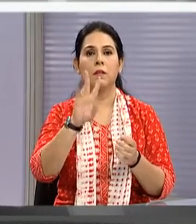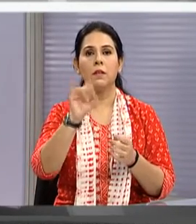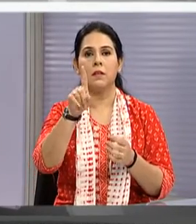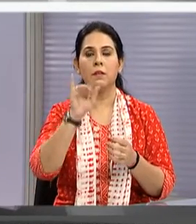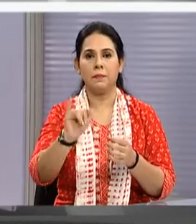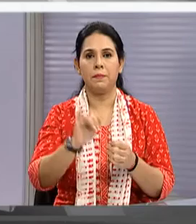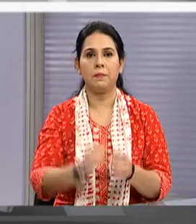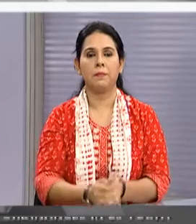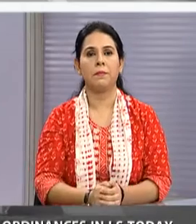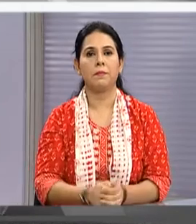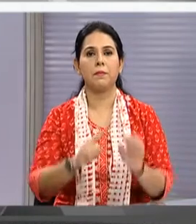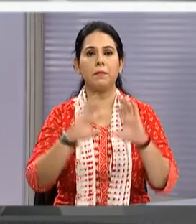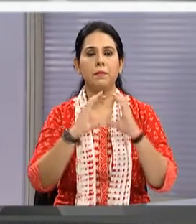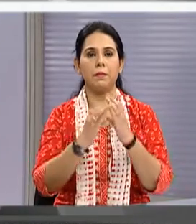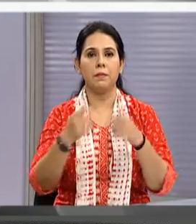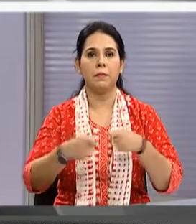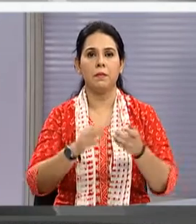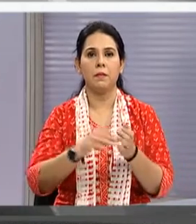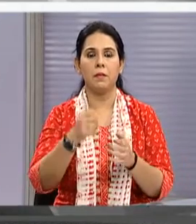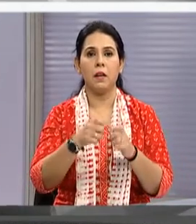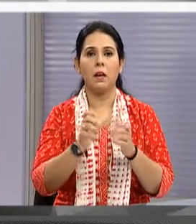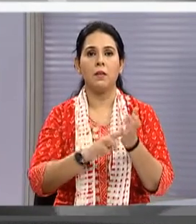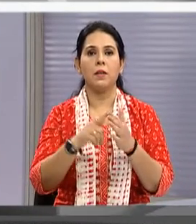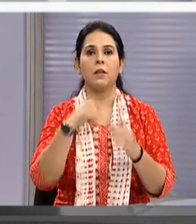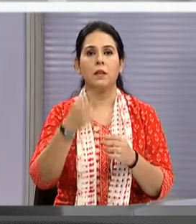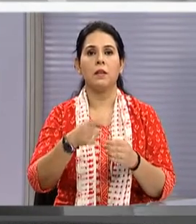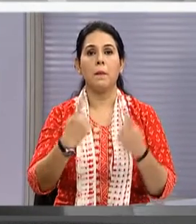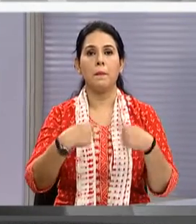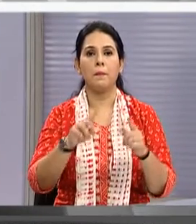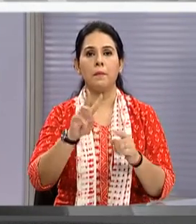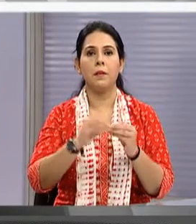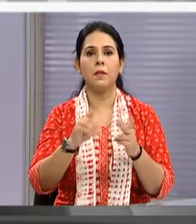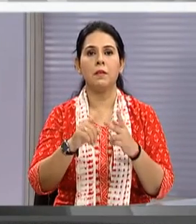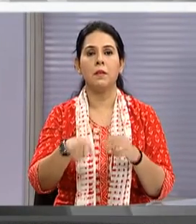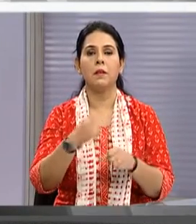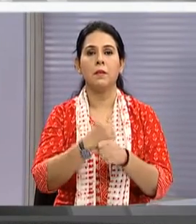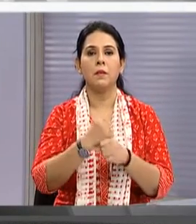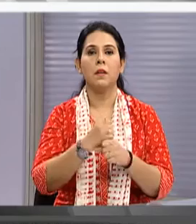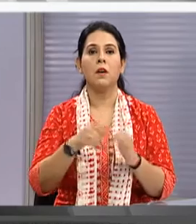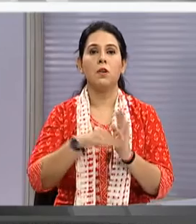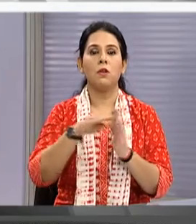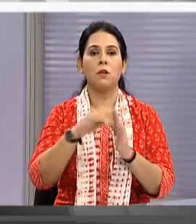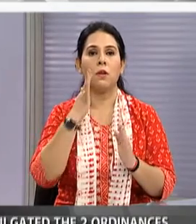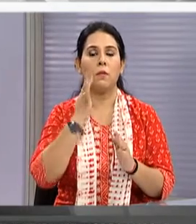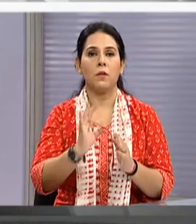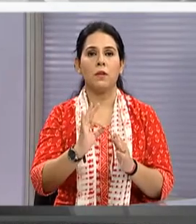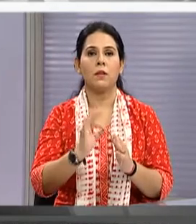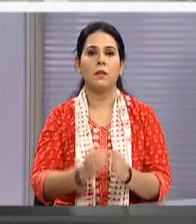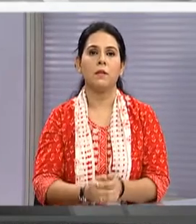2016. Parliamentary Affairs Minister Anand Kumar said that passing of the two bills will be government's top